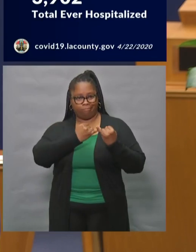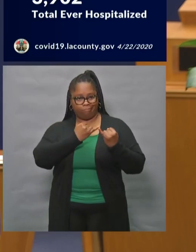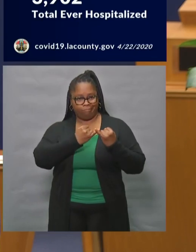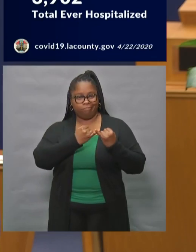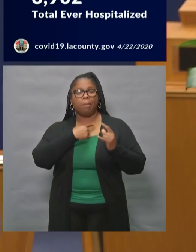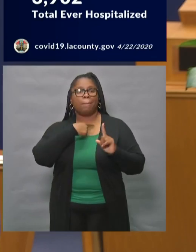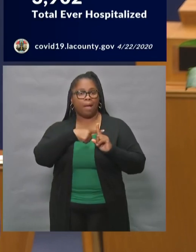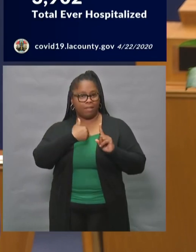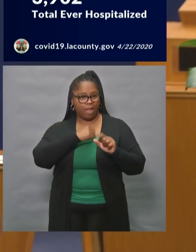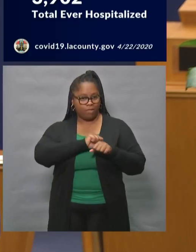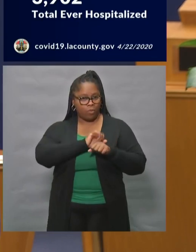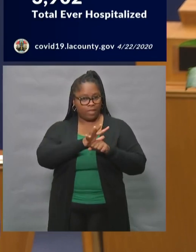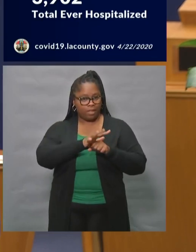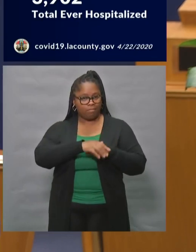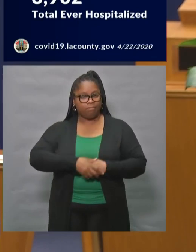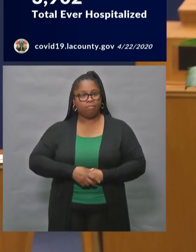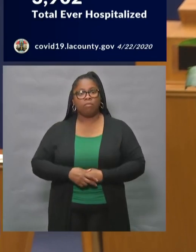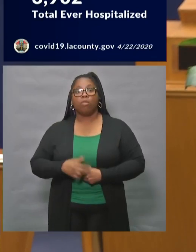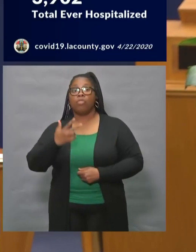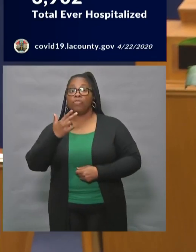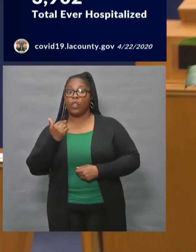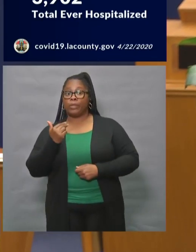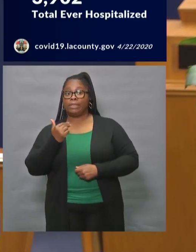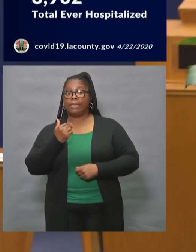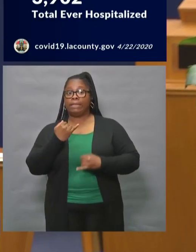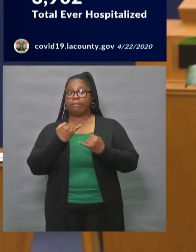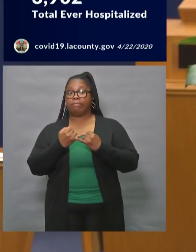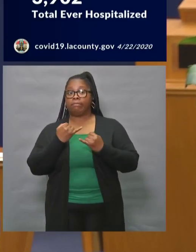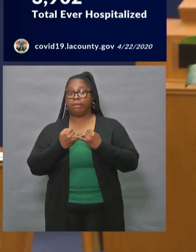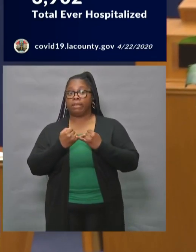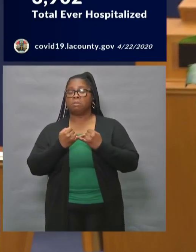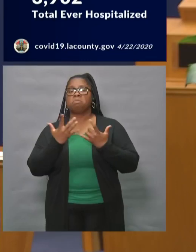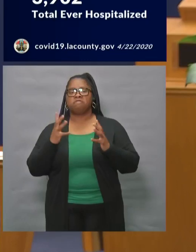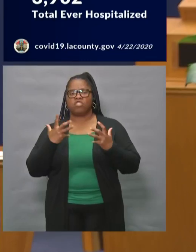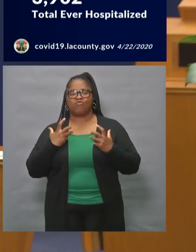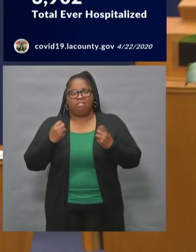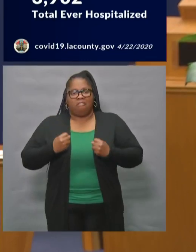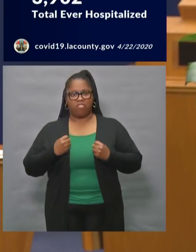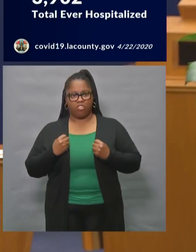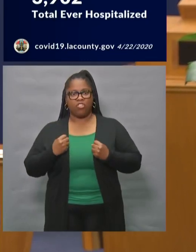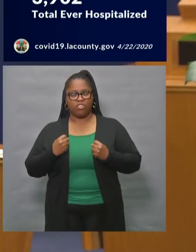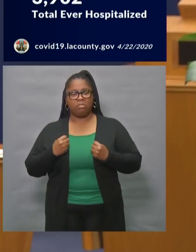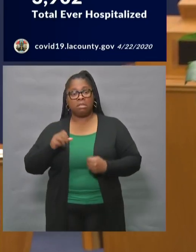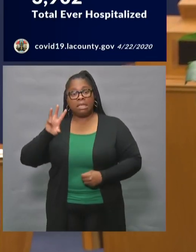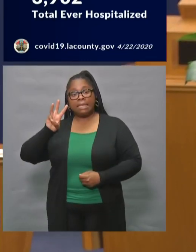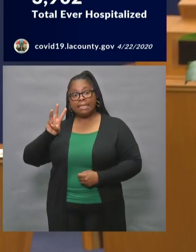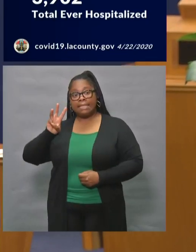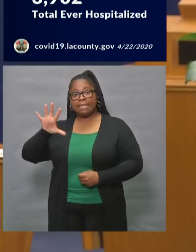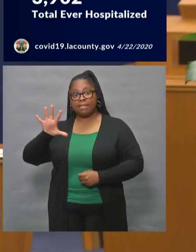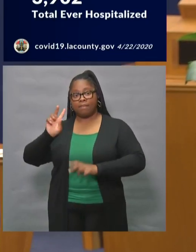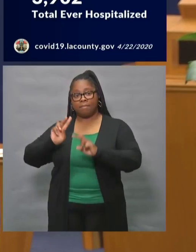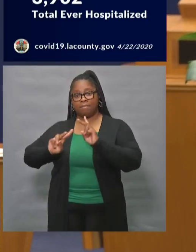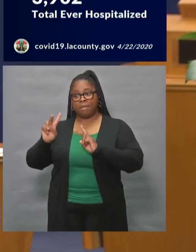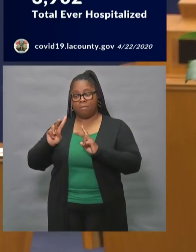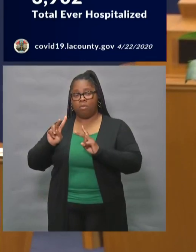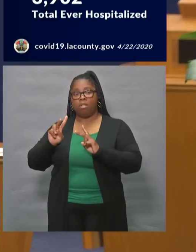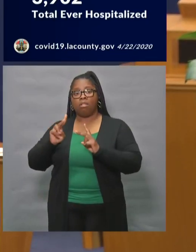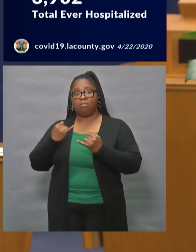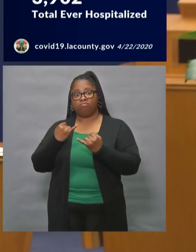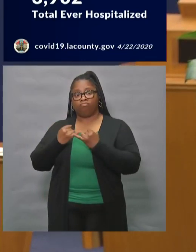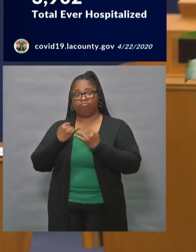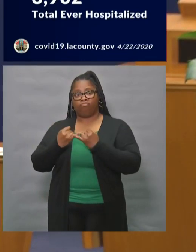positive, 13 people who are incarcerated who have recovered, 65 people who are incarcerated who